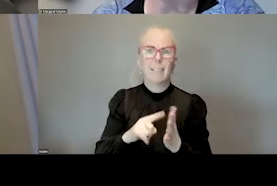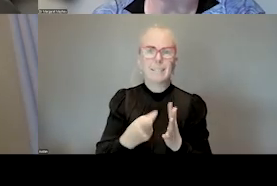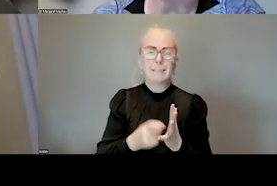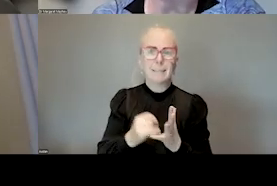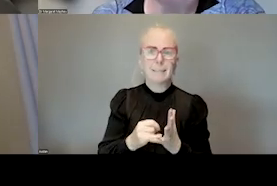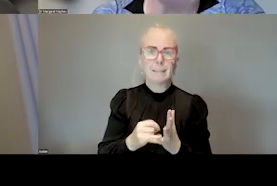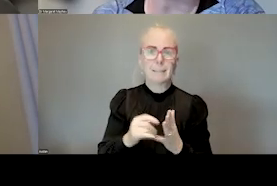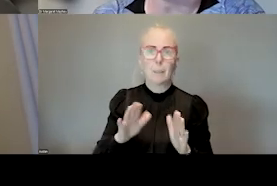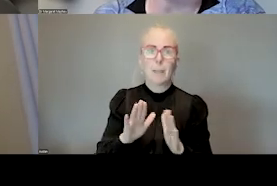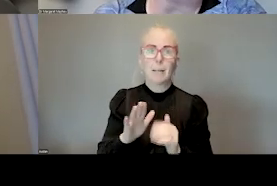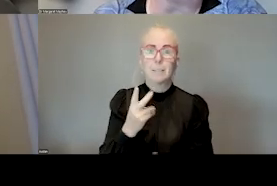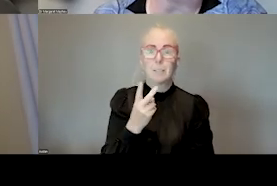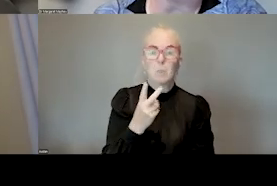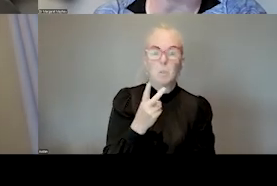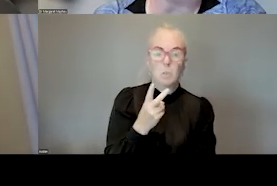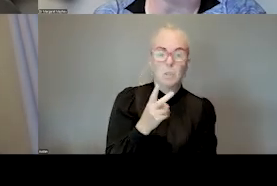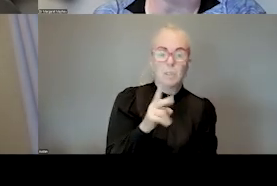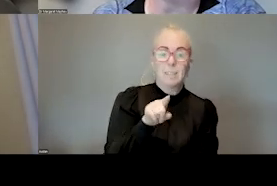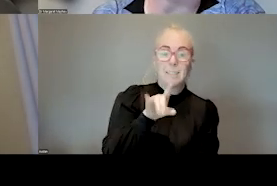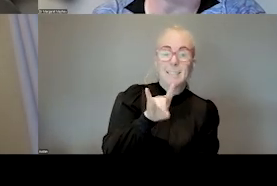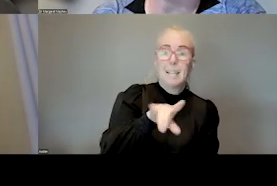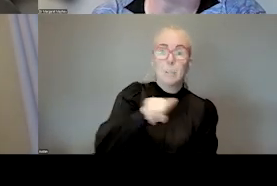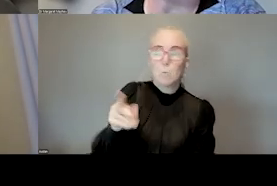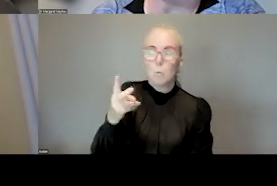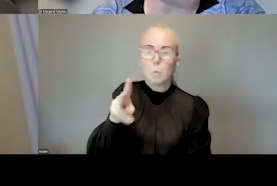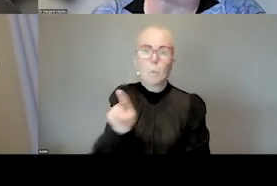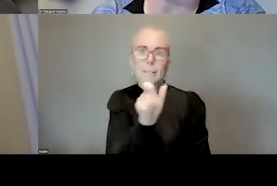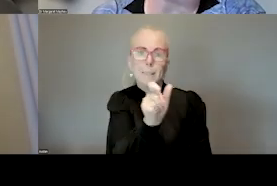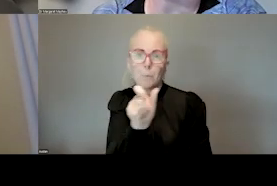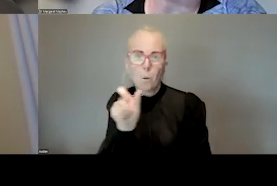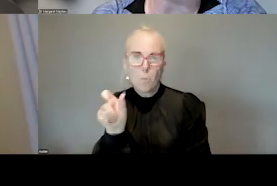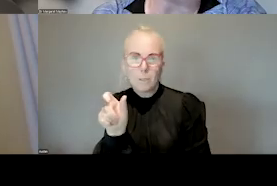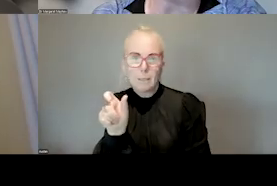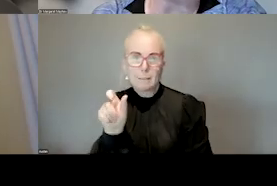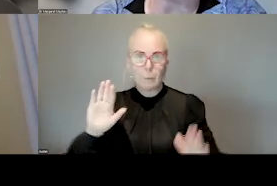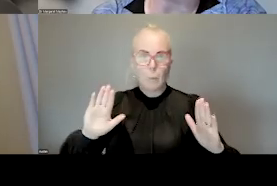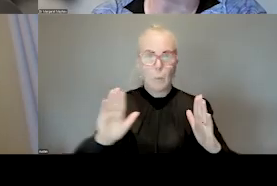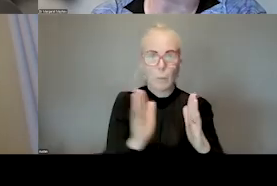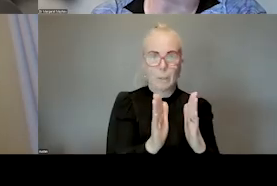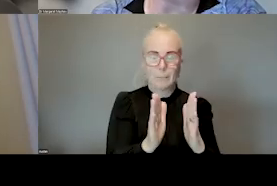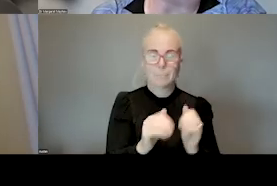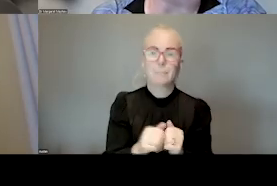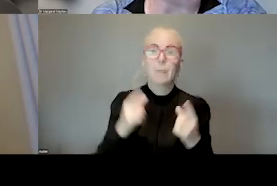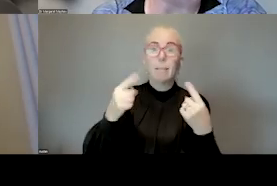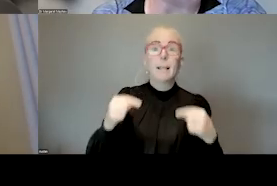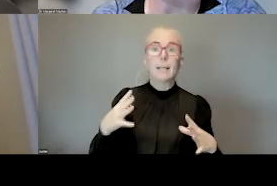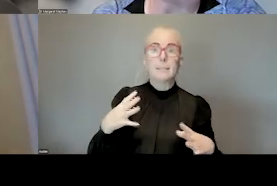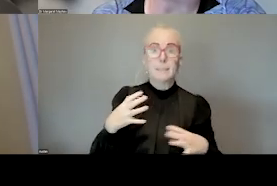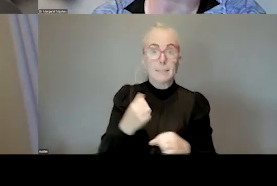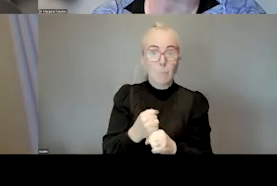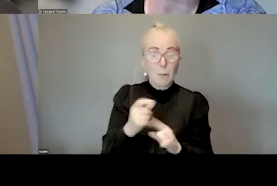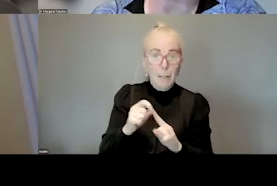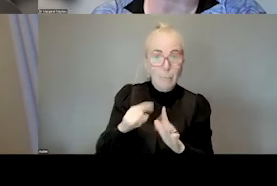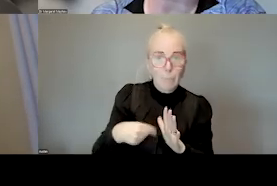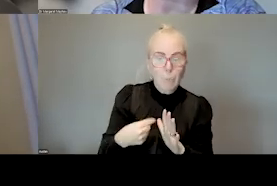sentence? Yes, yeah, Yeah, quite great. pithy, just like what's the name? Yeah. Then we go project summary. So this one asks to summarize your project